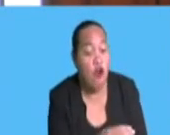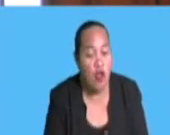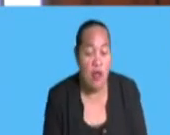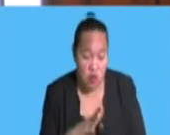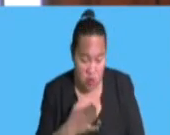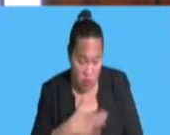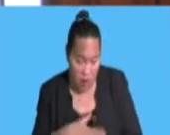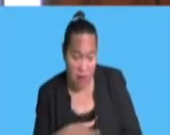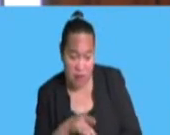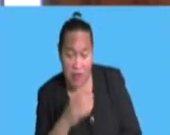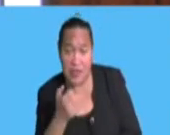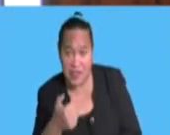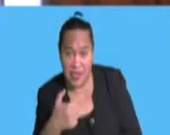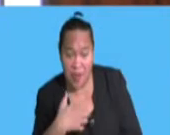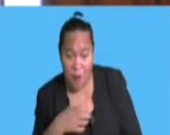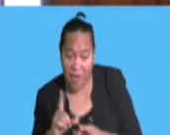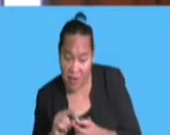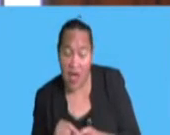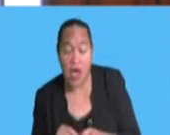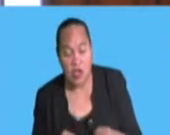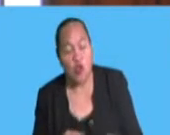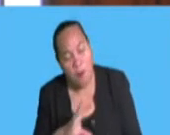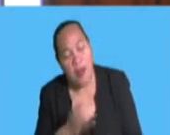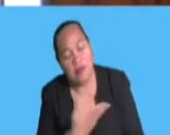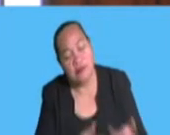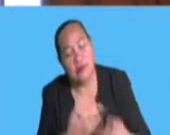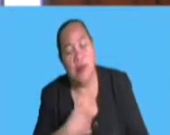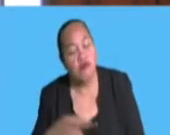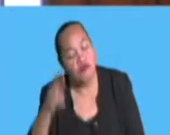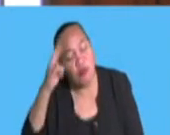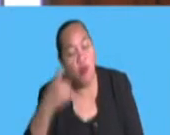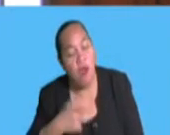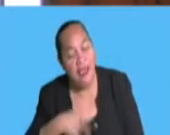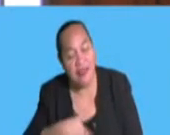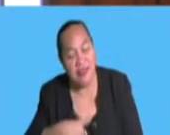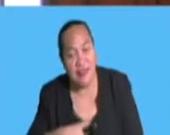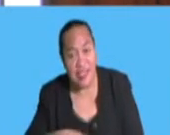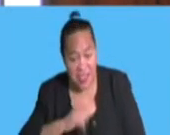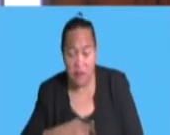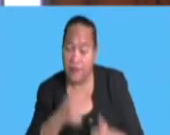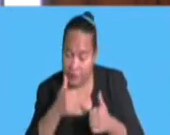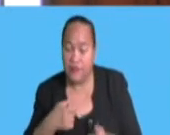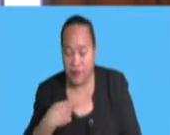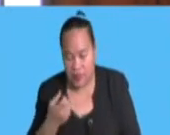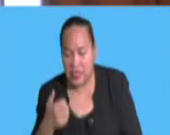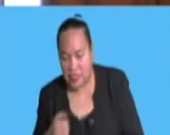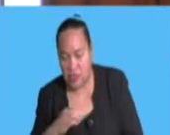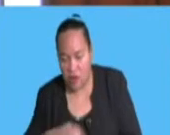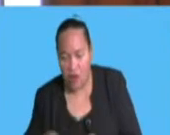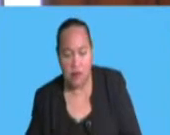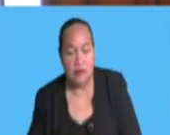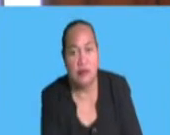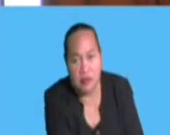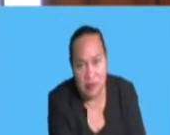their case to their father, and it is entirely his decision whether to give that $6 or not. Now, what we see from the budget